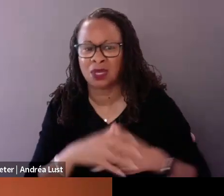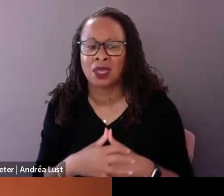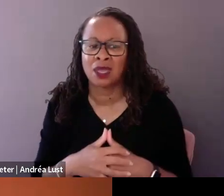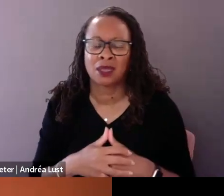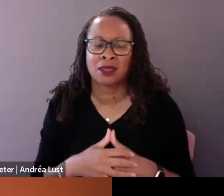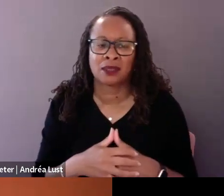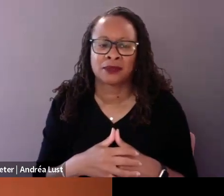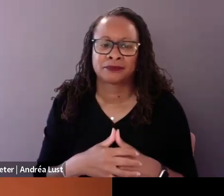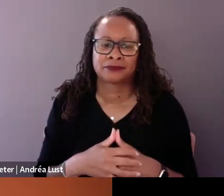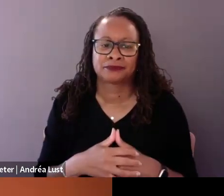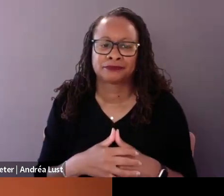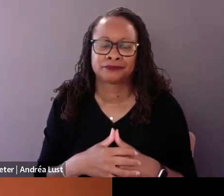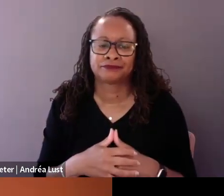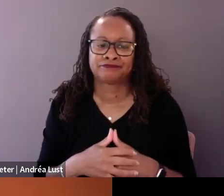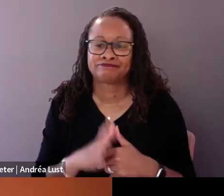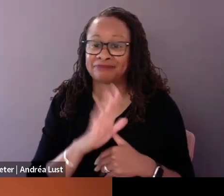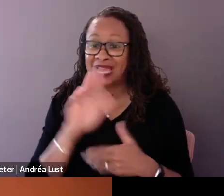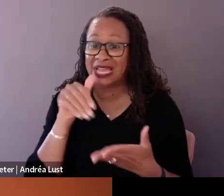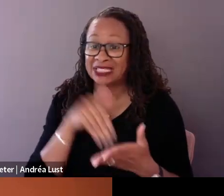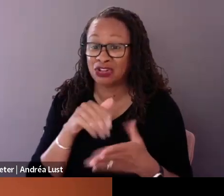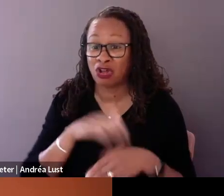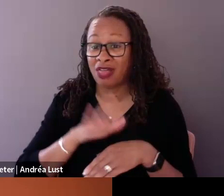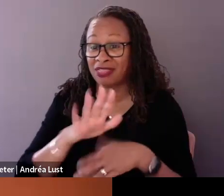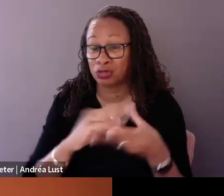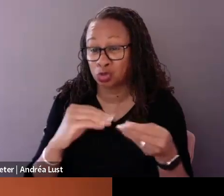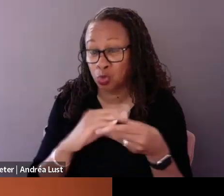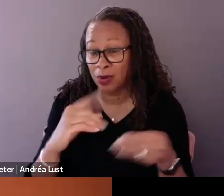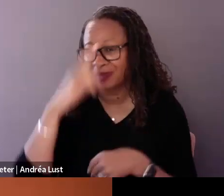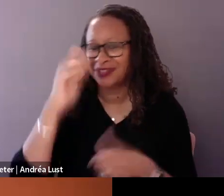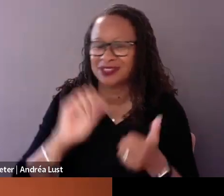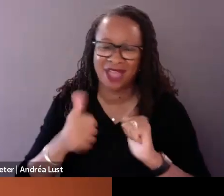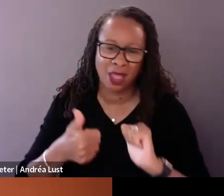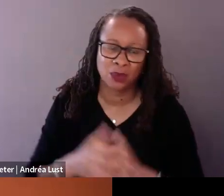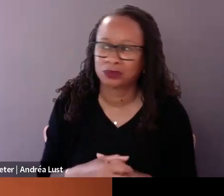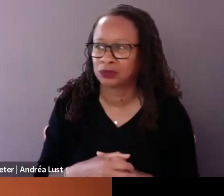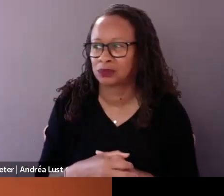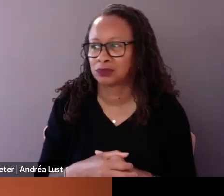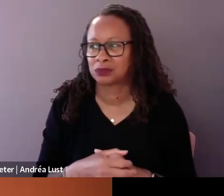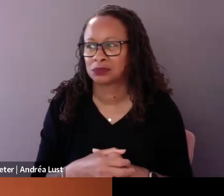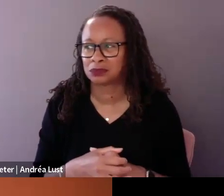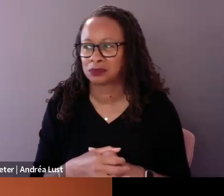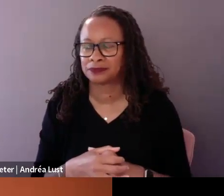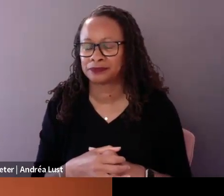so I center on their story just because of how, you know, drastic